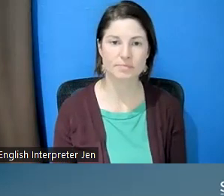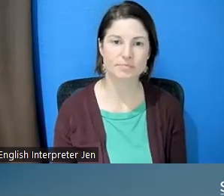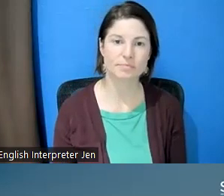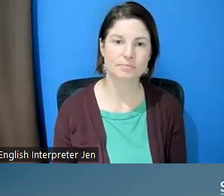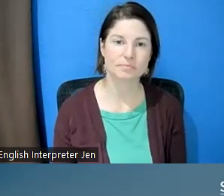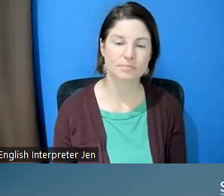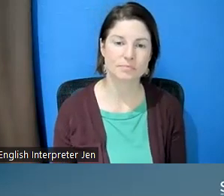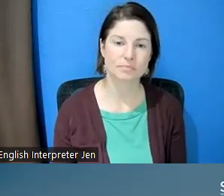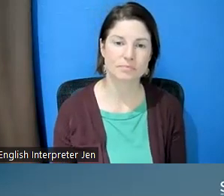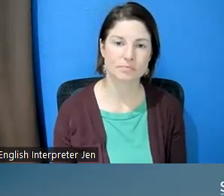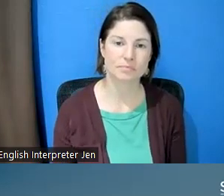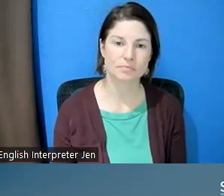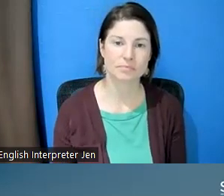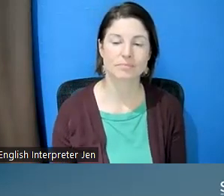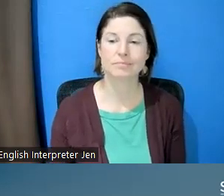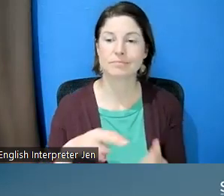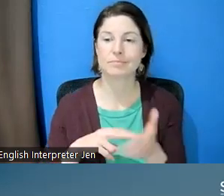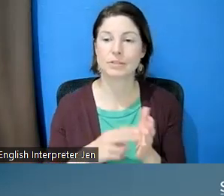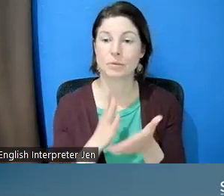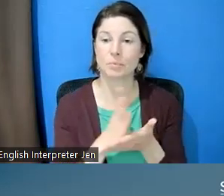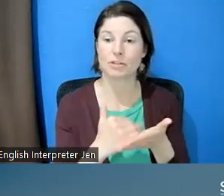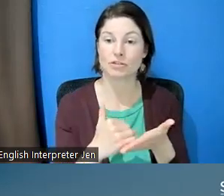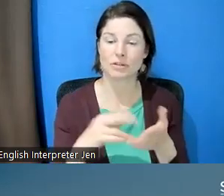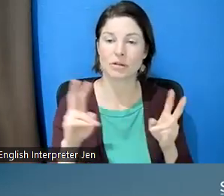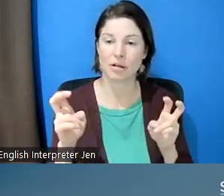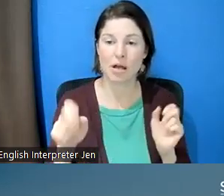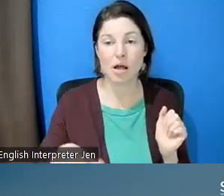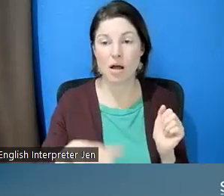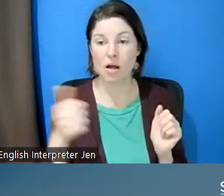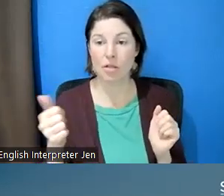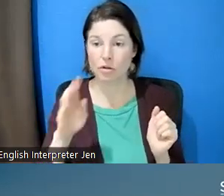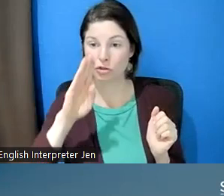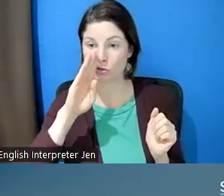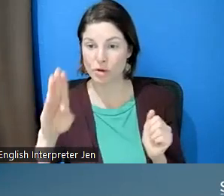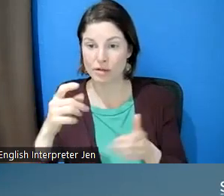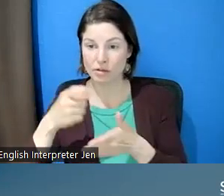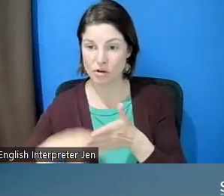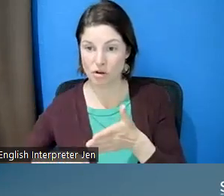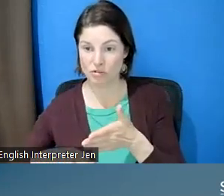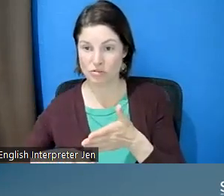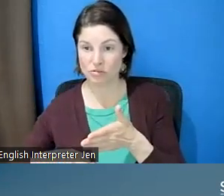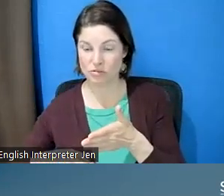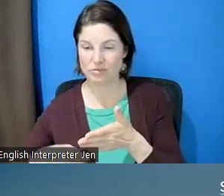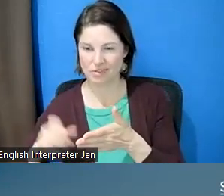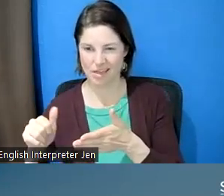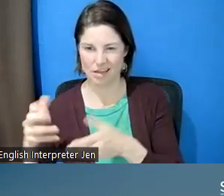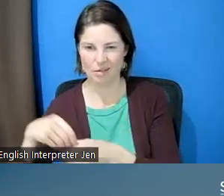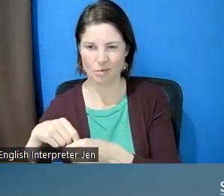your other direct costs in your budget, and we will need to see some sort of budget documentation